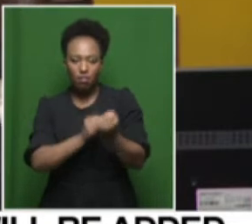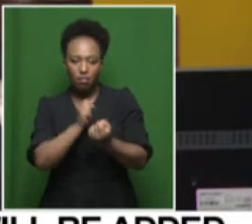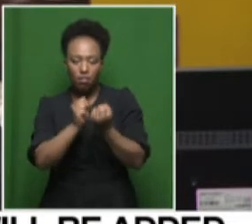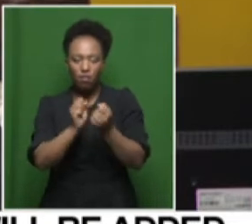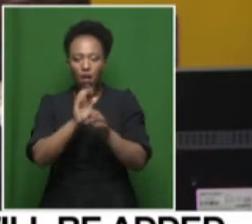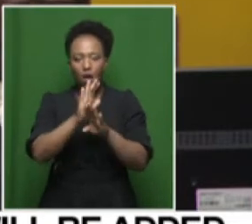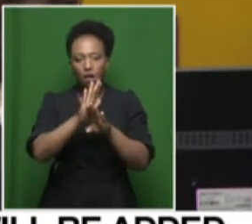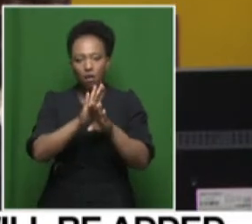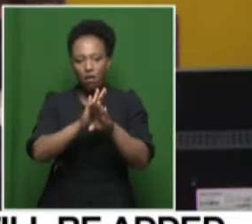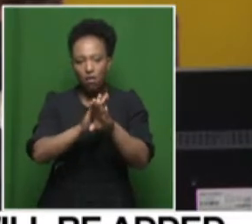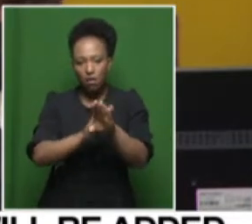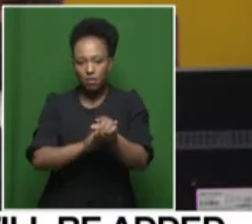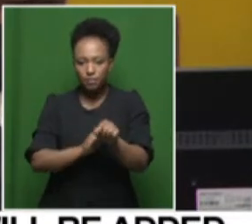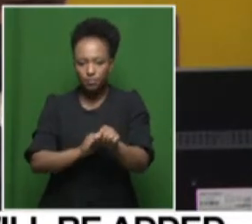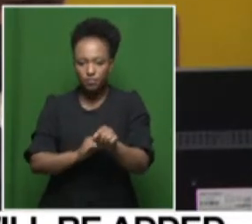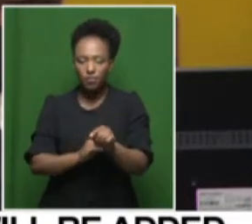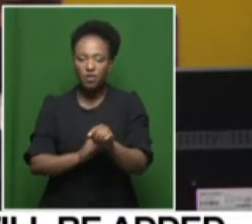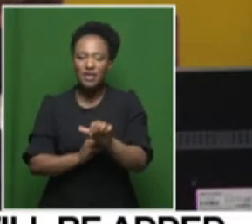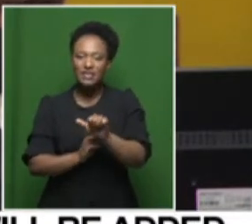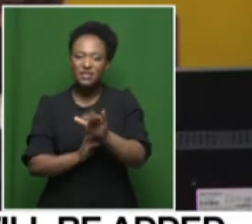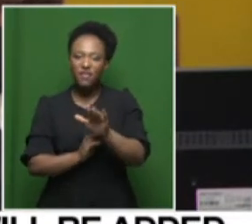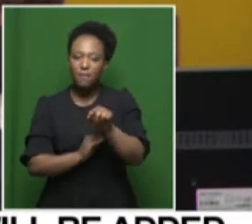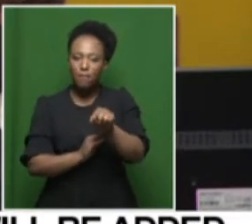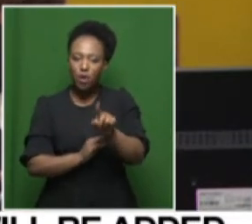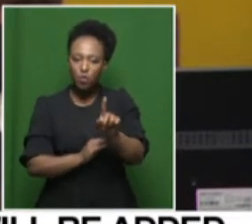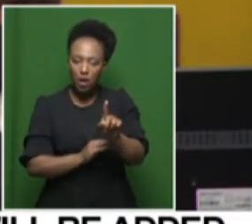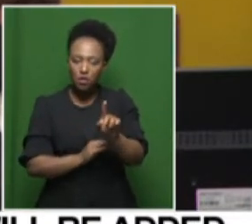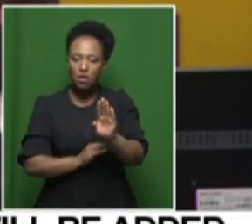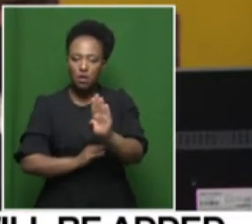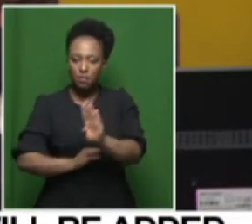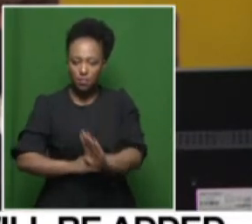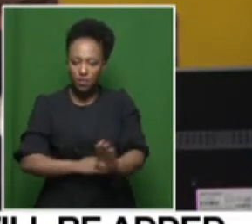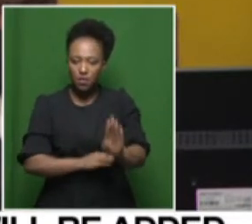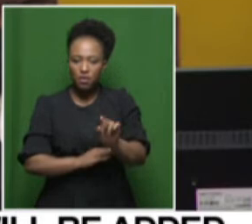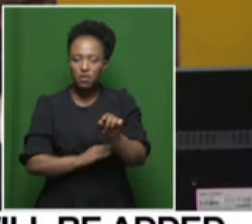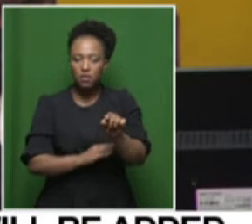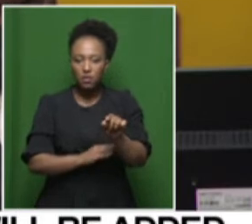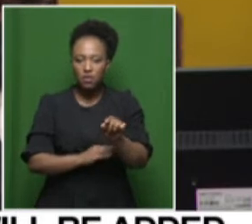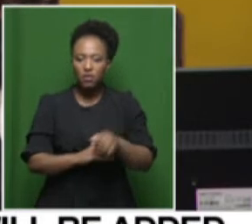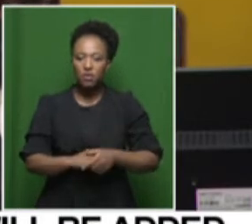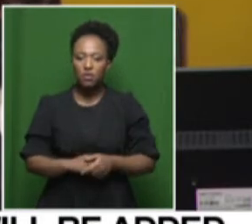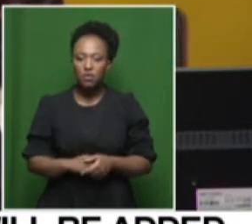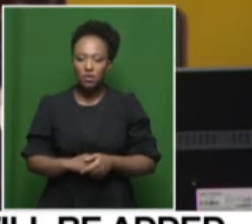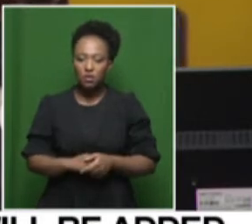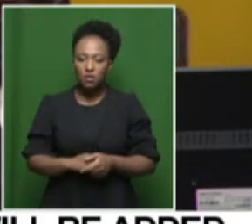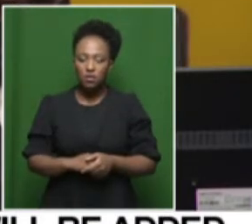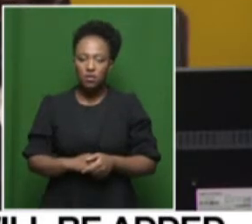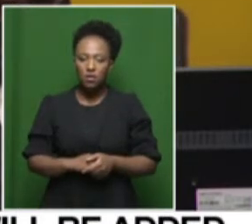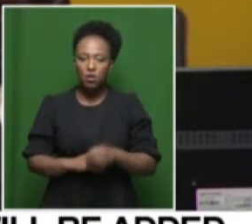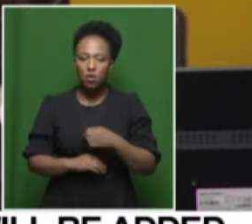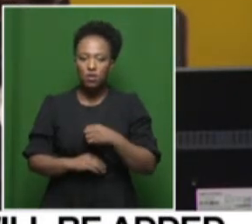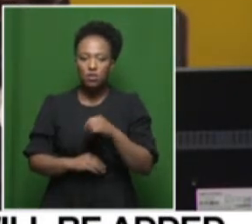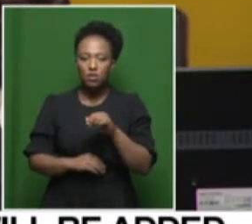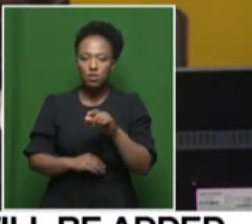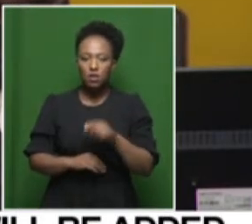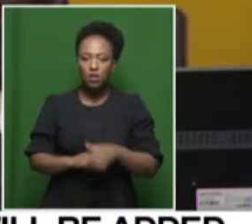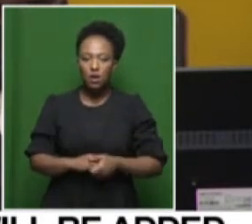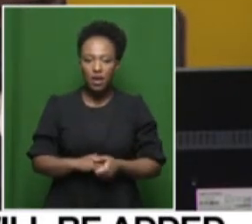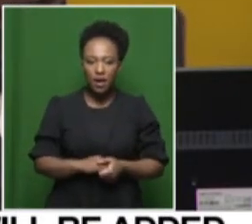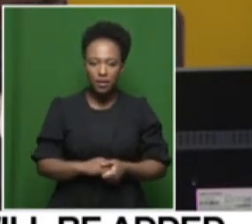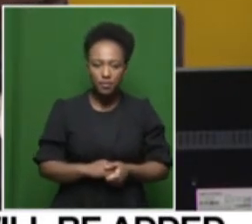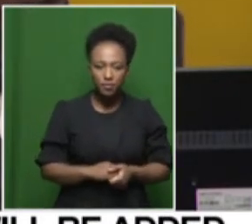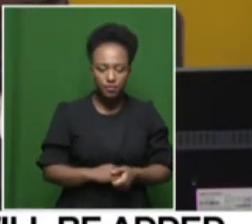665.1 billion in 2021-22 to 702 billion